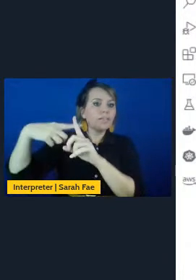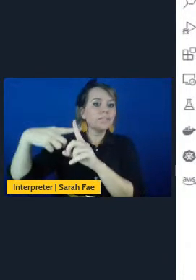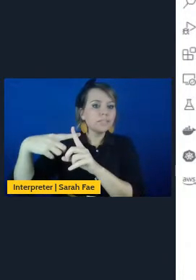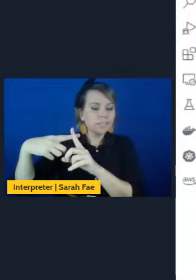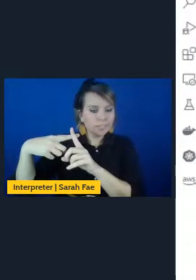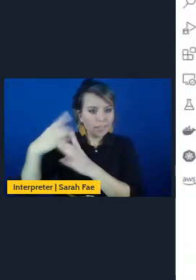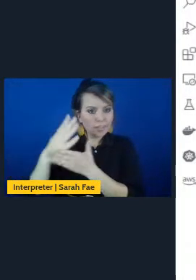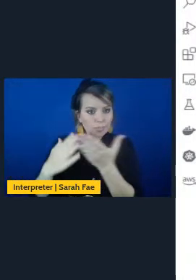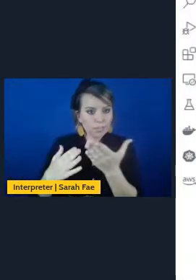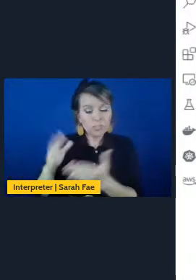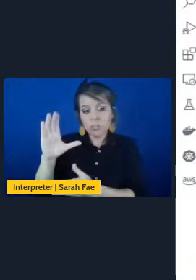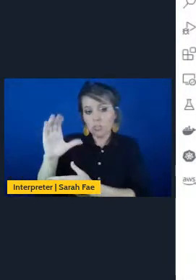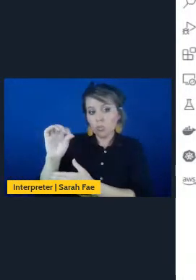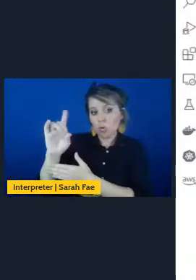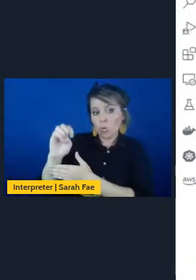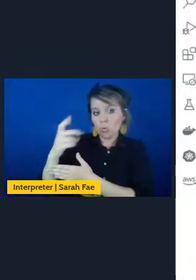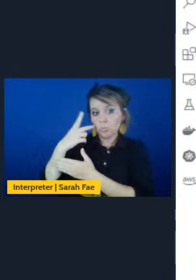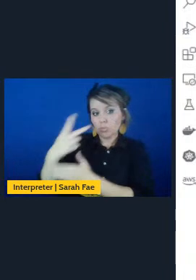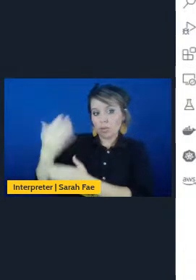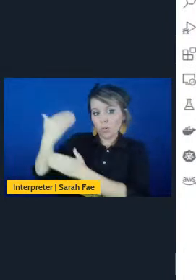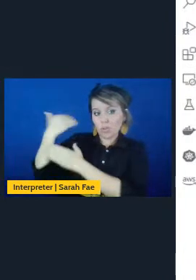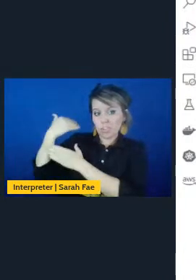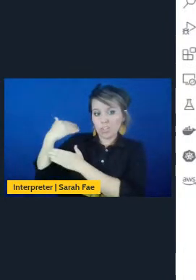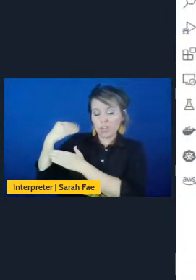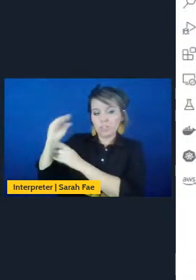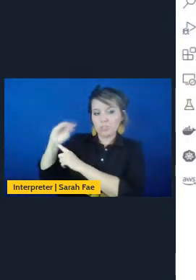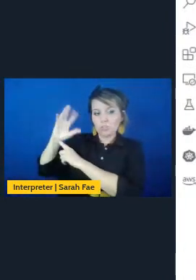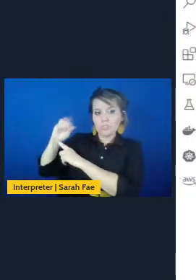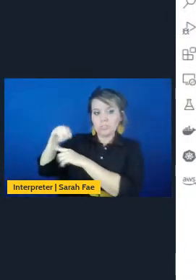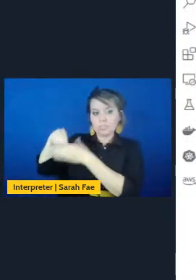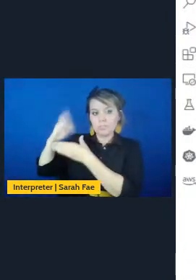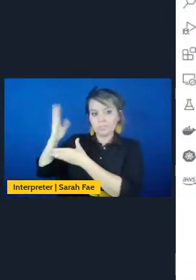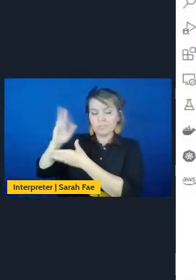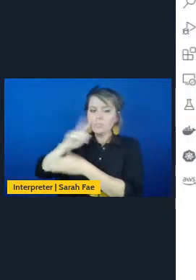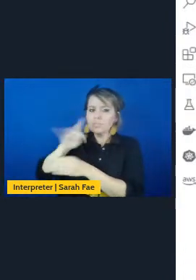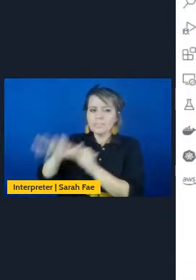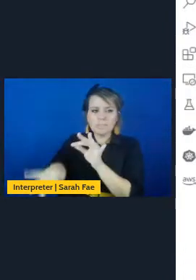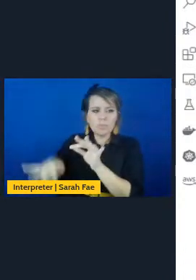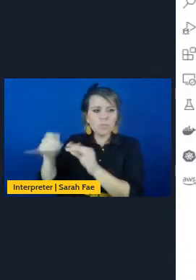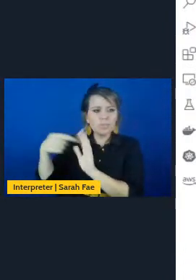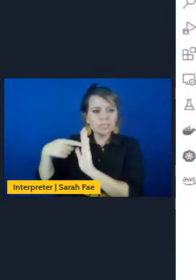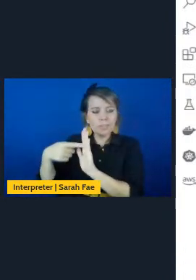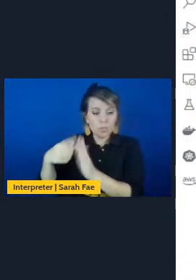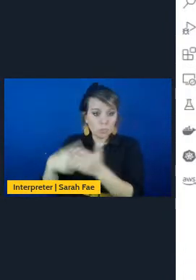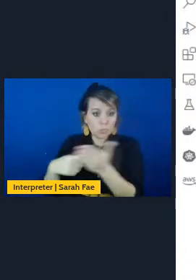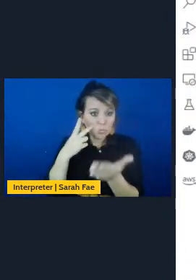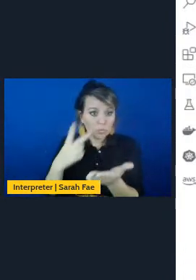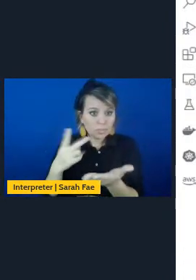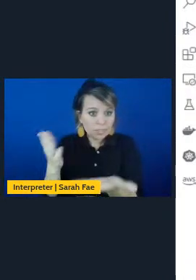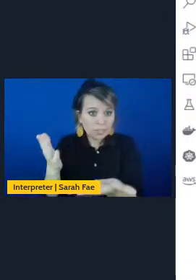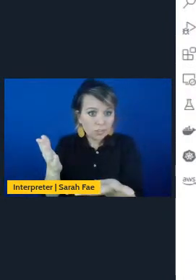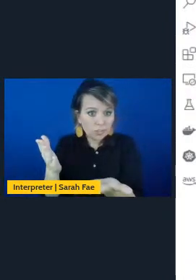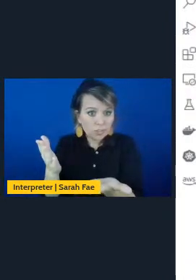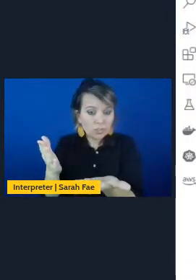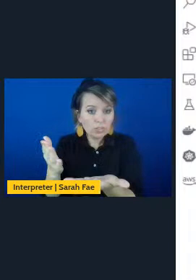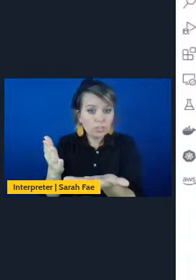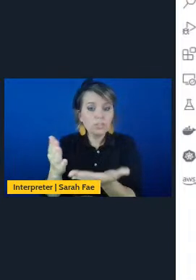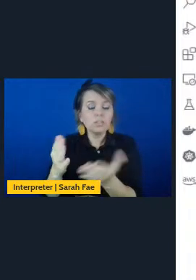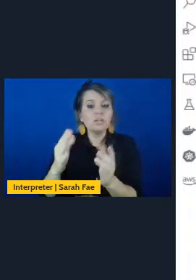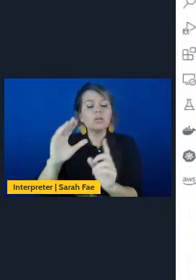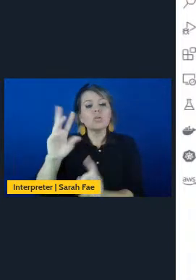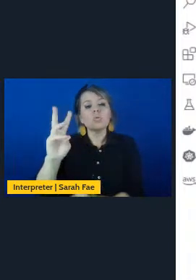you saw earlier in the screenshot in the presentation was a rather simple example, and what you see here though is a